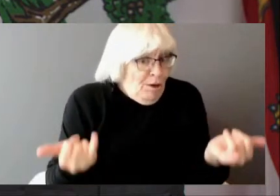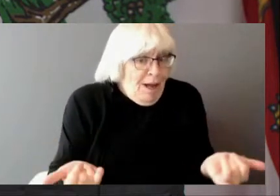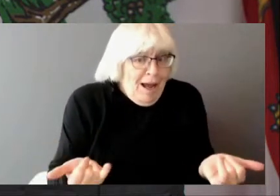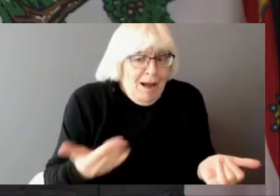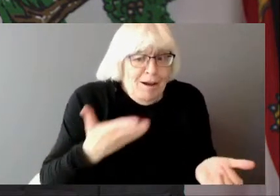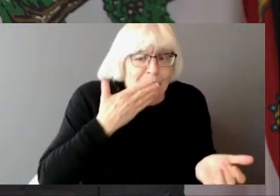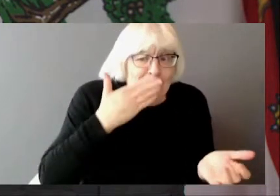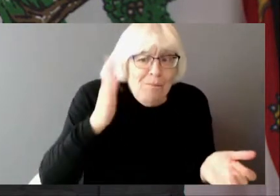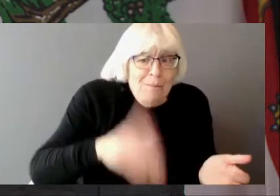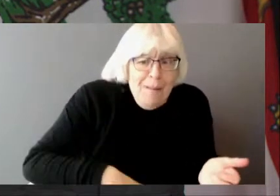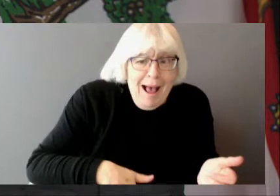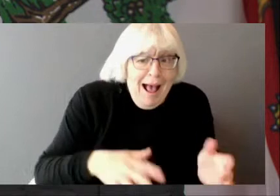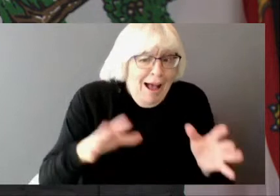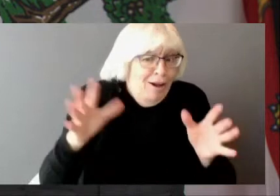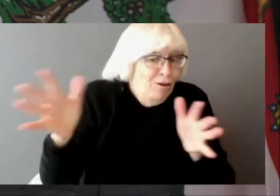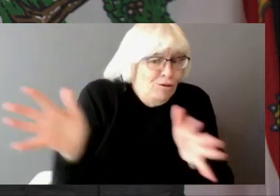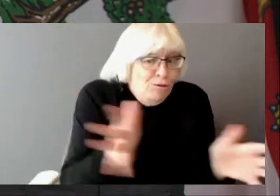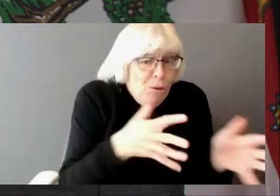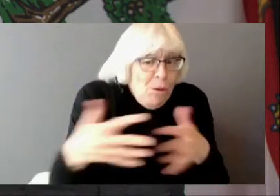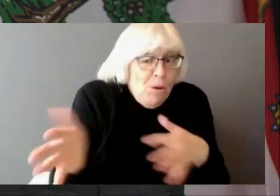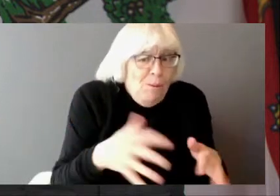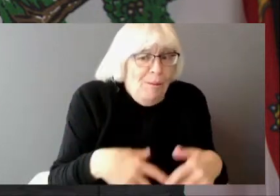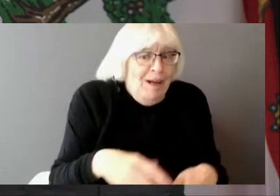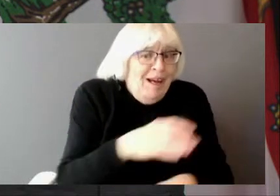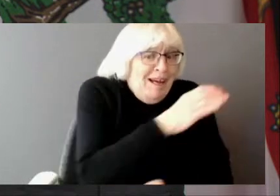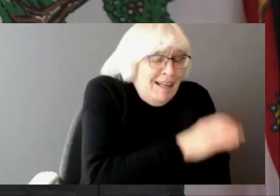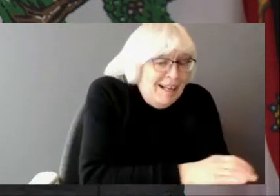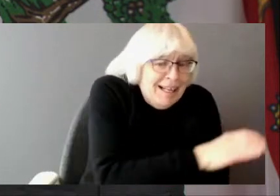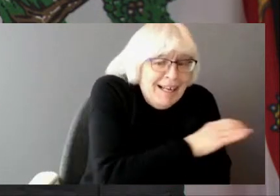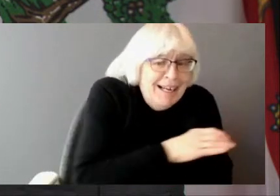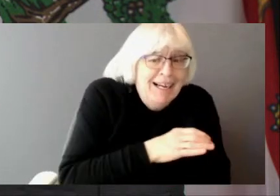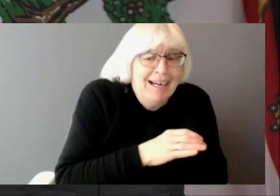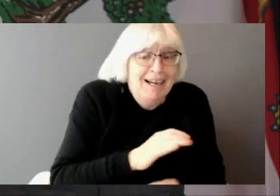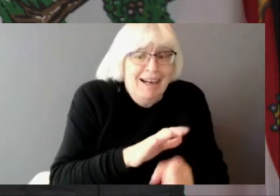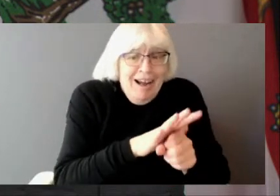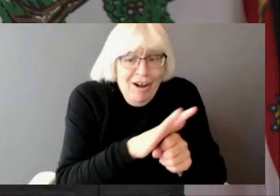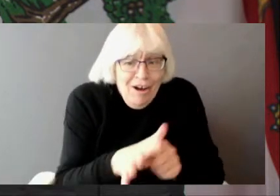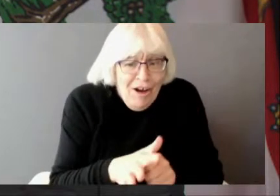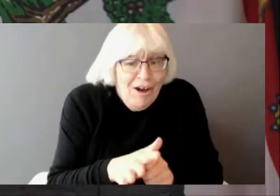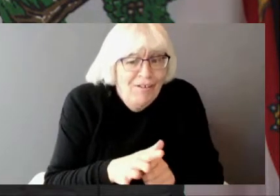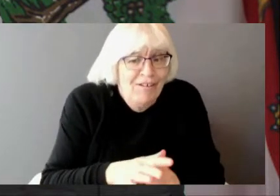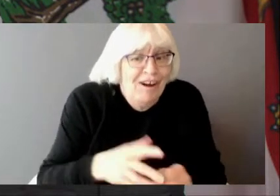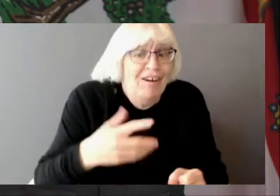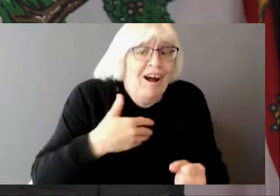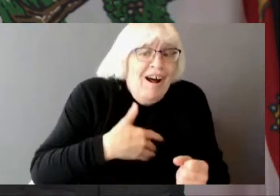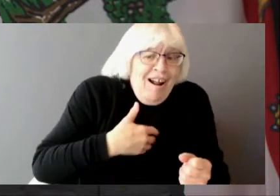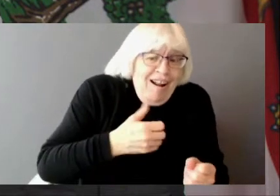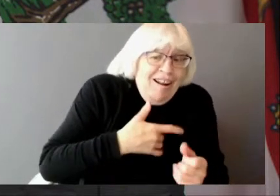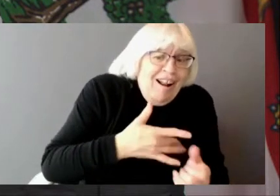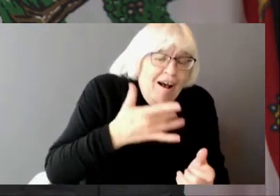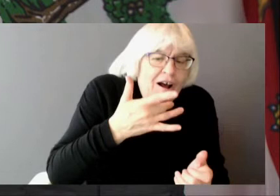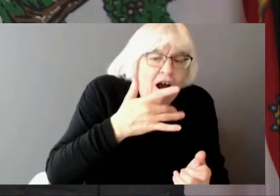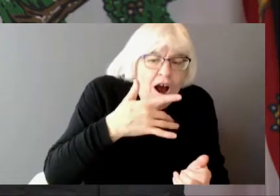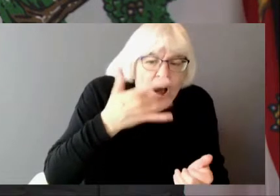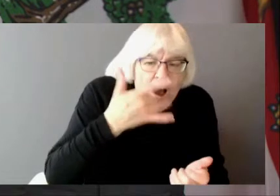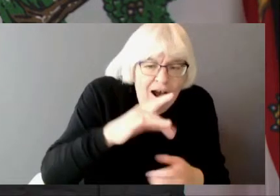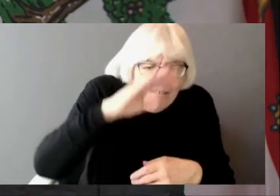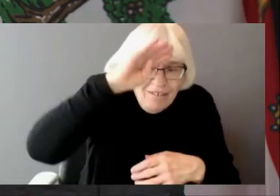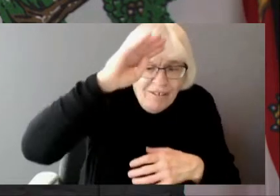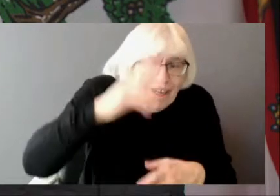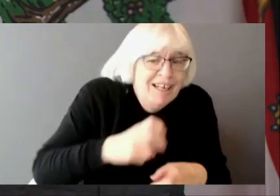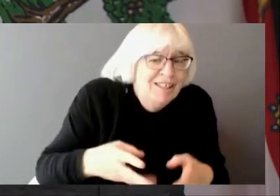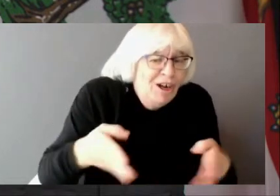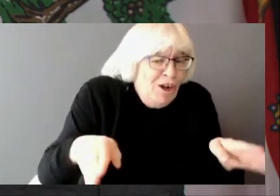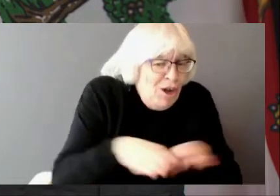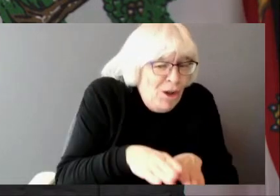testing clinics and cough and fever clinics have been closed for the afternoon. If you have symptoms of COVID-19 that do not require immediate